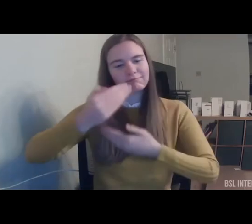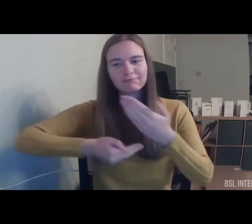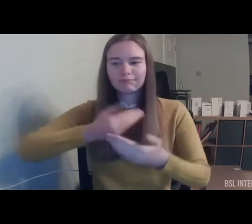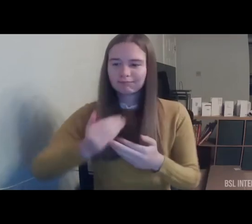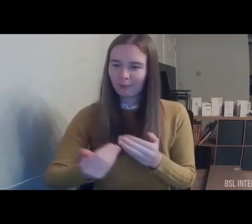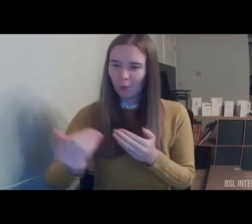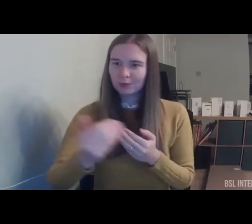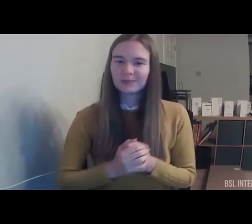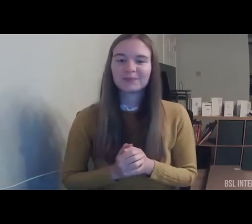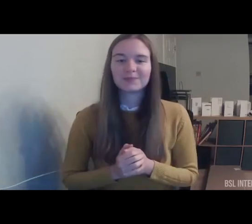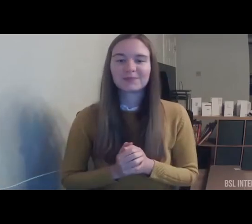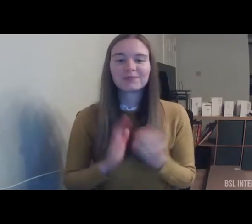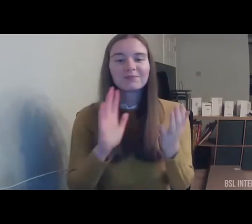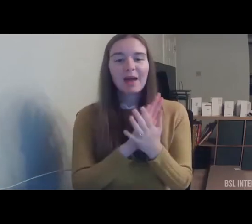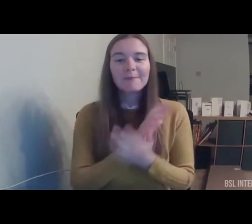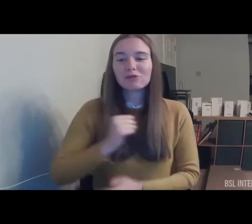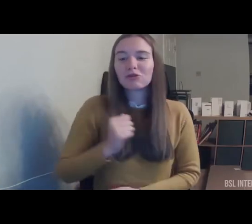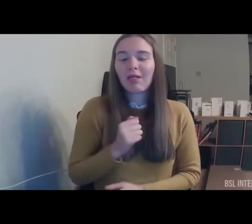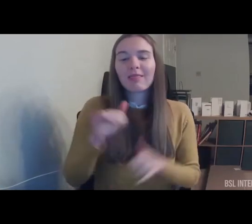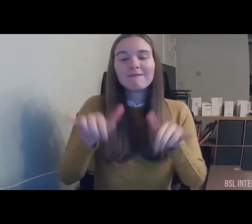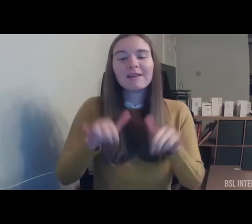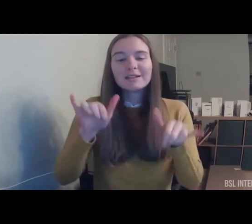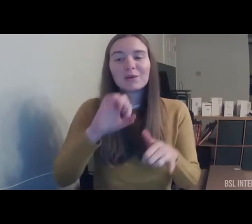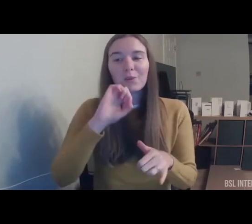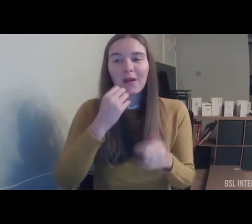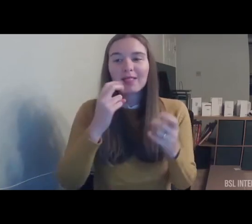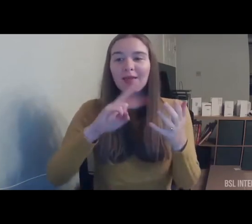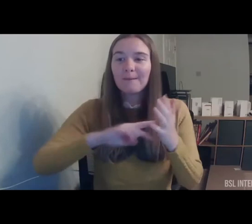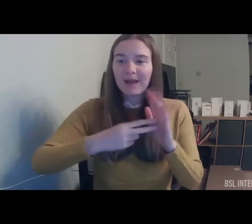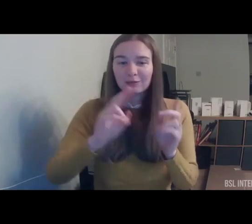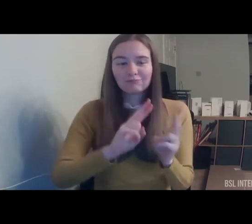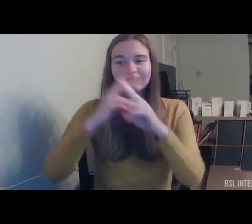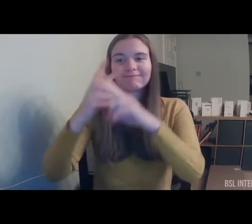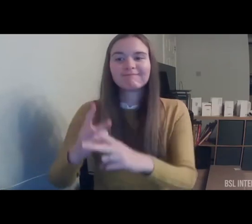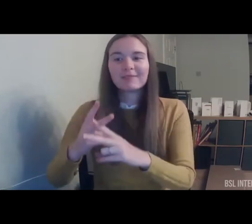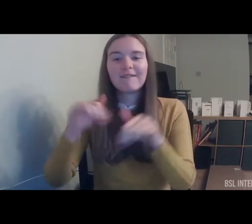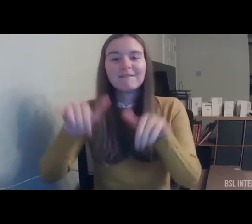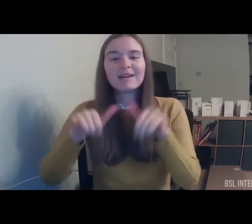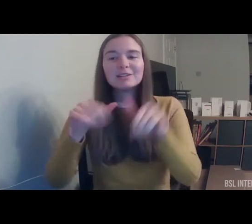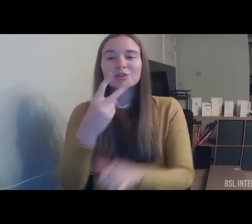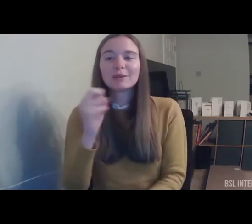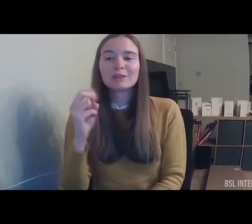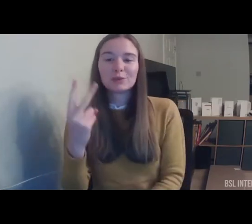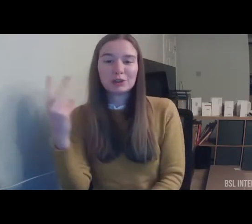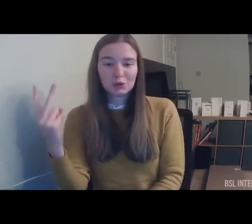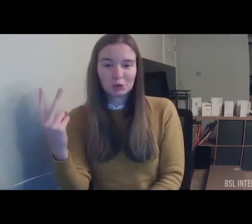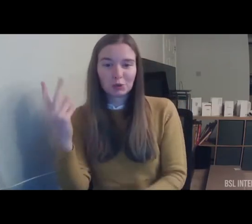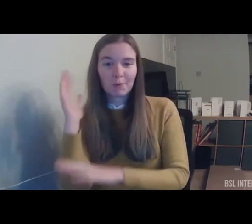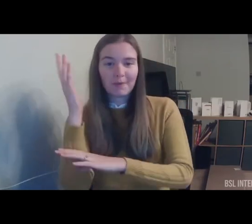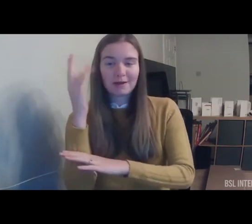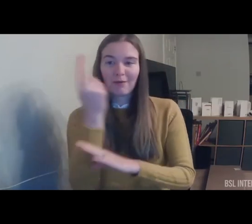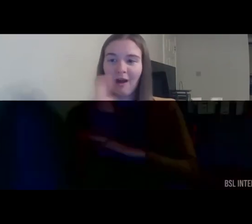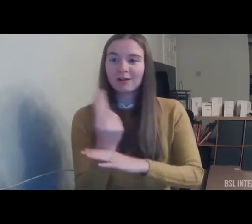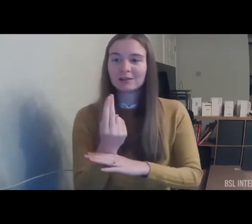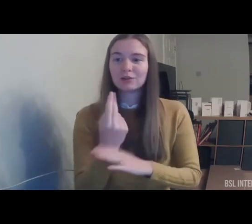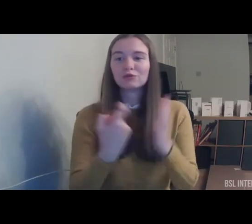Happily, Scotland and Venice is planning a return to Venice itself in 2022 with a presentation of work by the artist Alberta Whittle and we